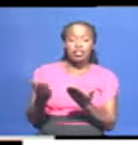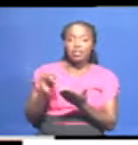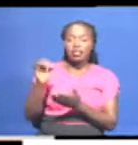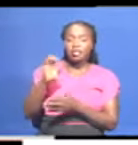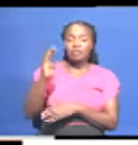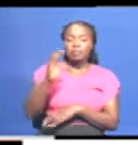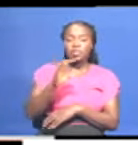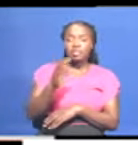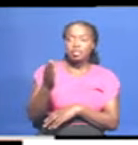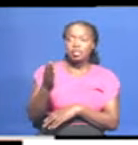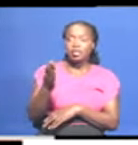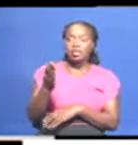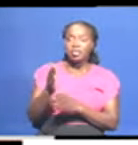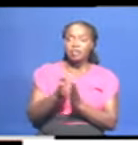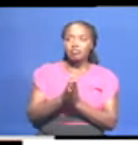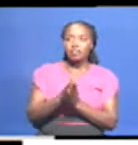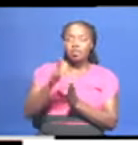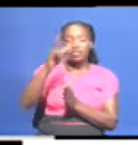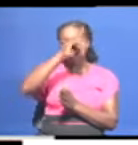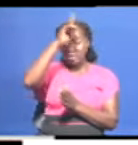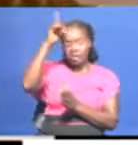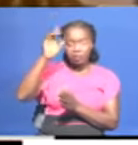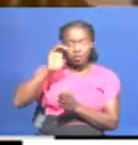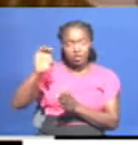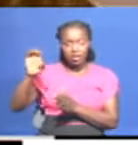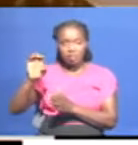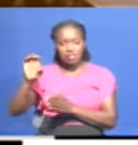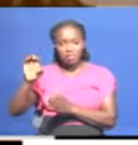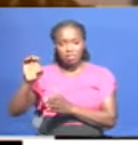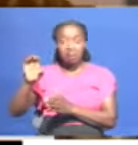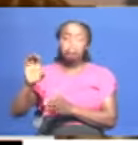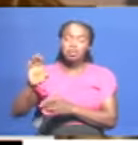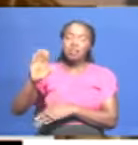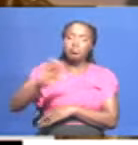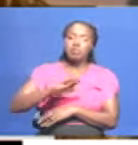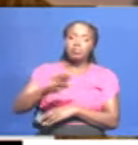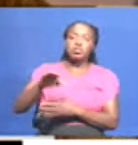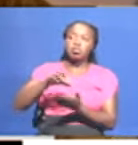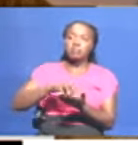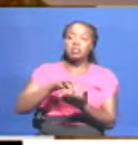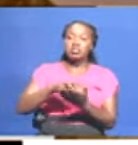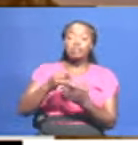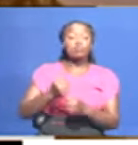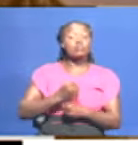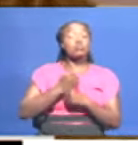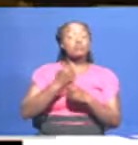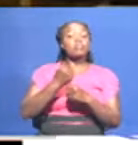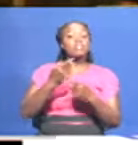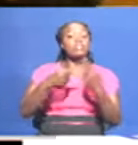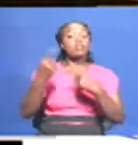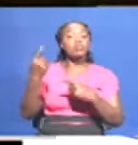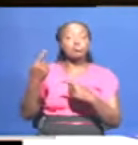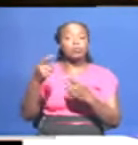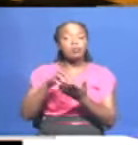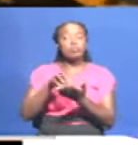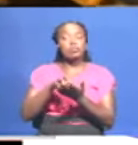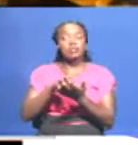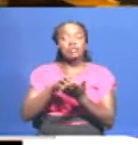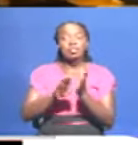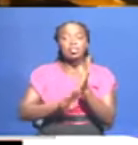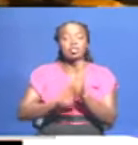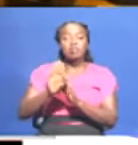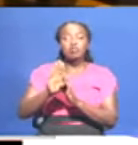to contest for the Laikipia East parliamentary seat. Kiunjuri exuded confidence that he will clinch the seat, citing his development record